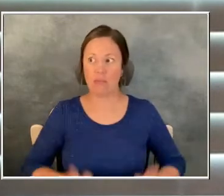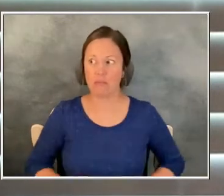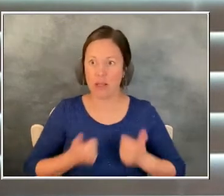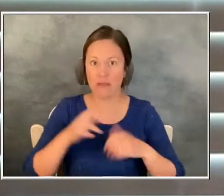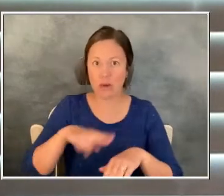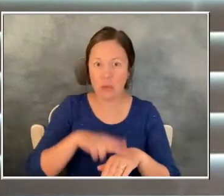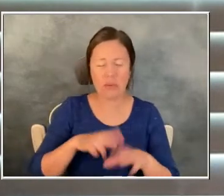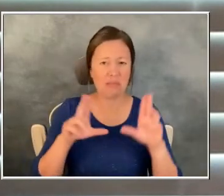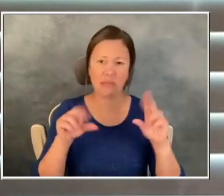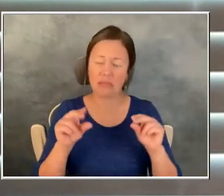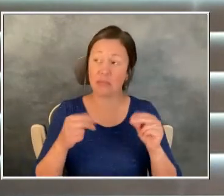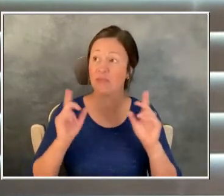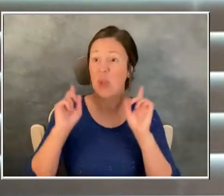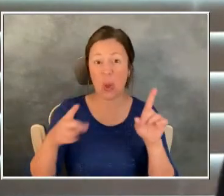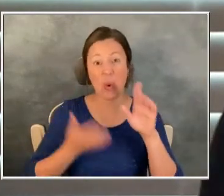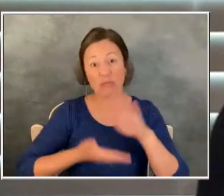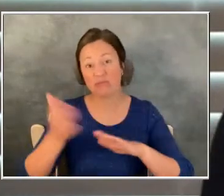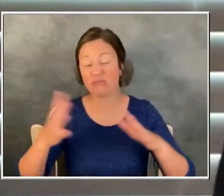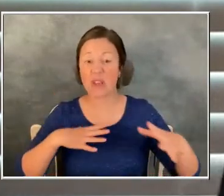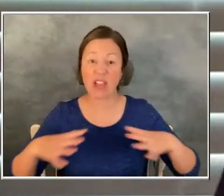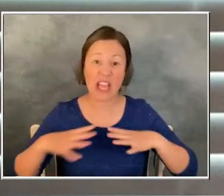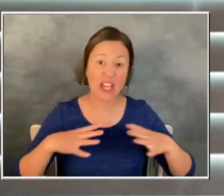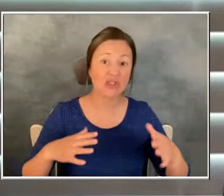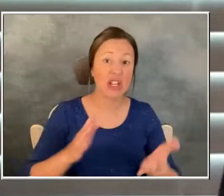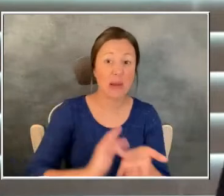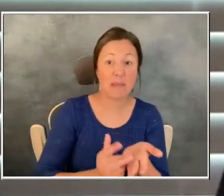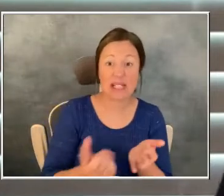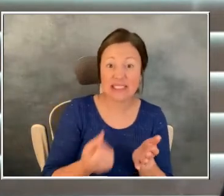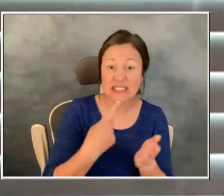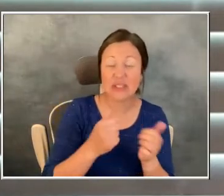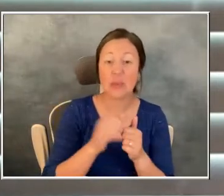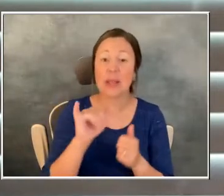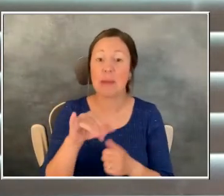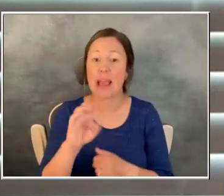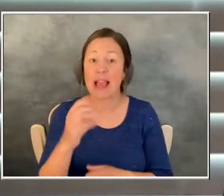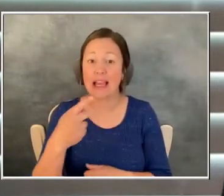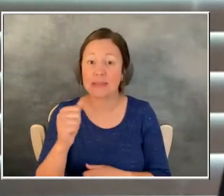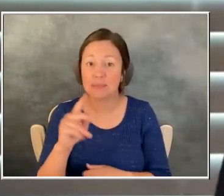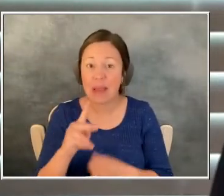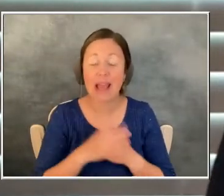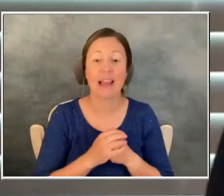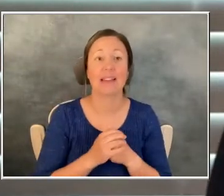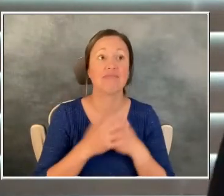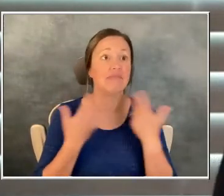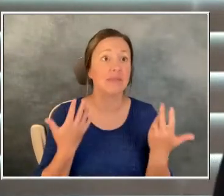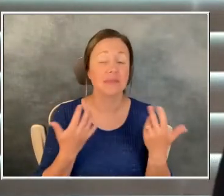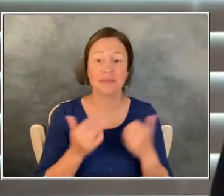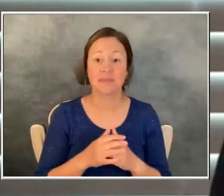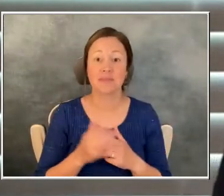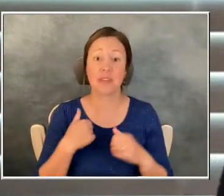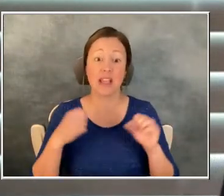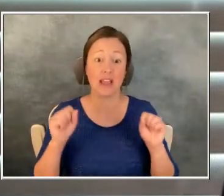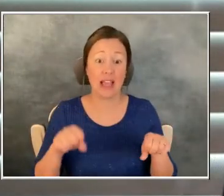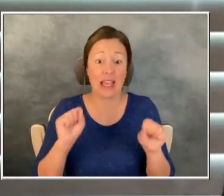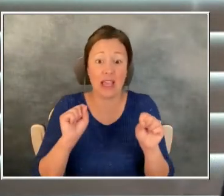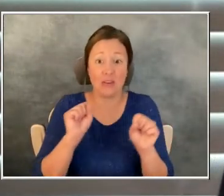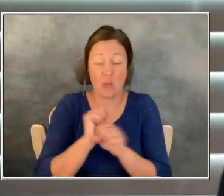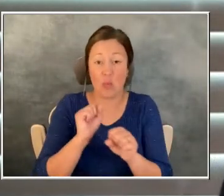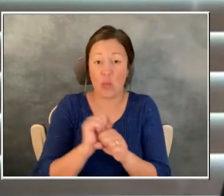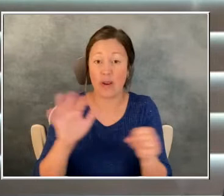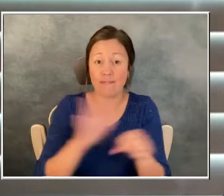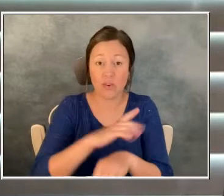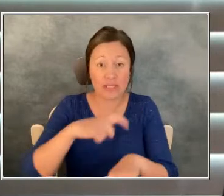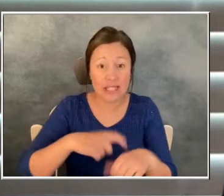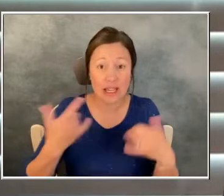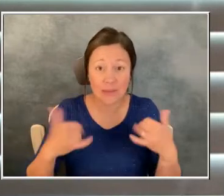I go on vacation, I just take the drugs with me in a little ice pack, and yeah, I'm able to work full time,